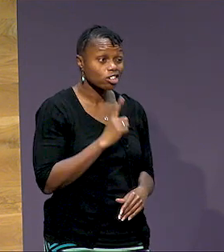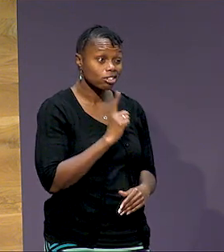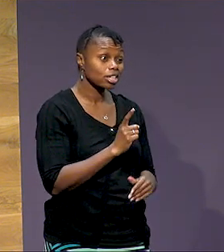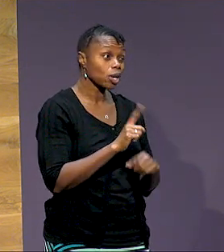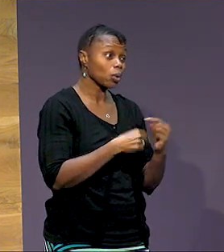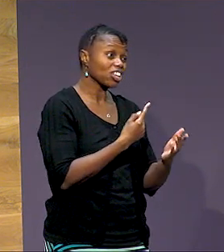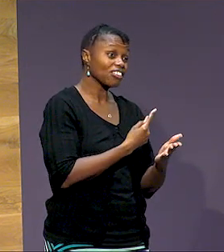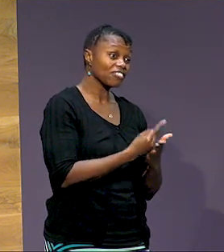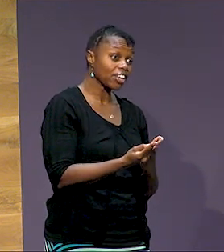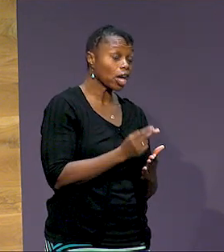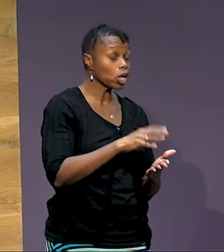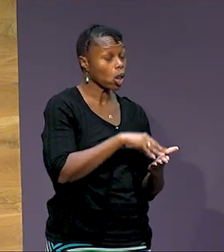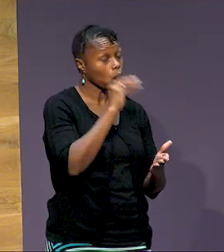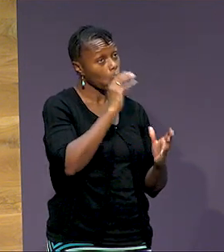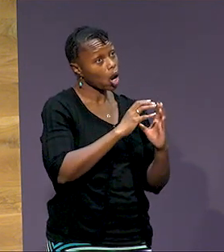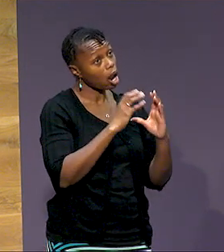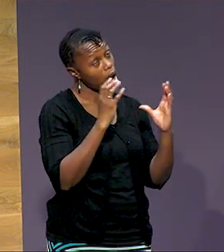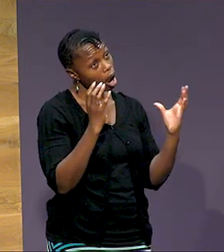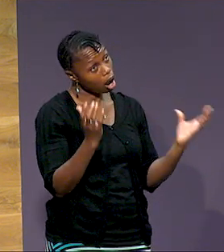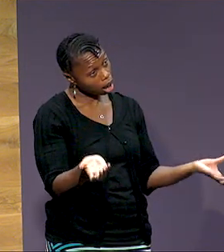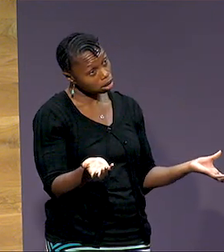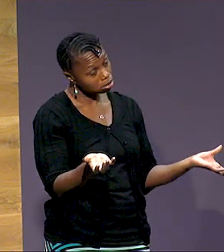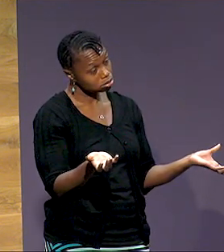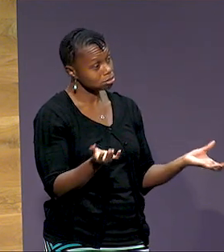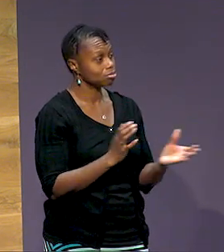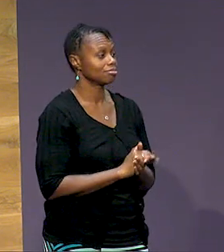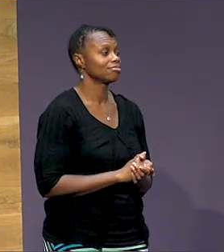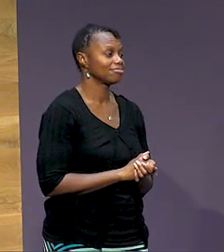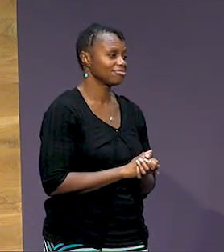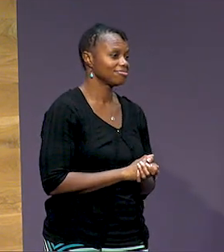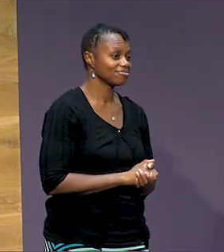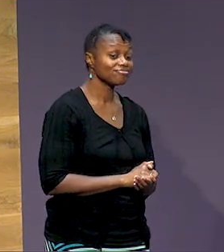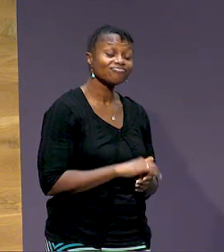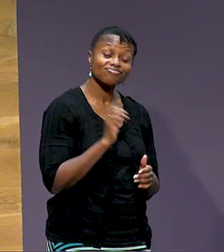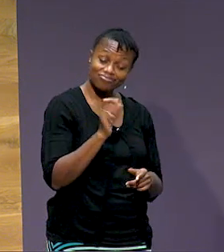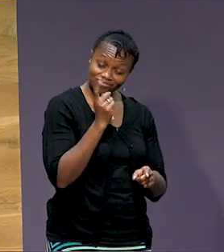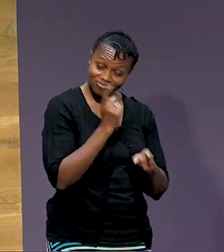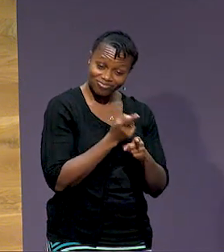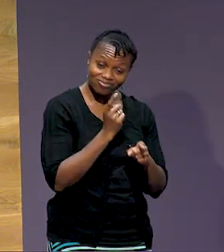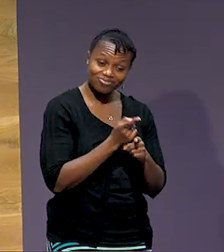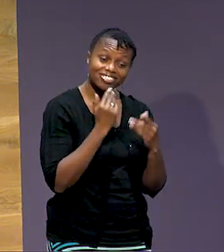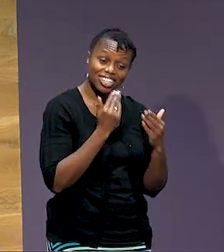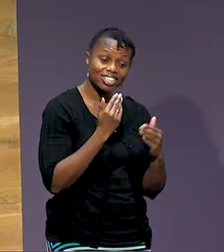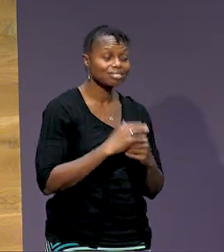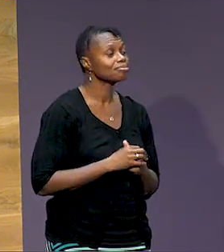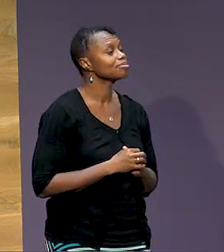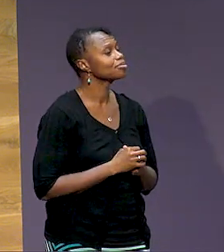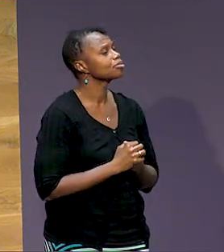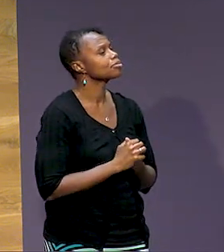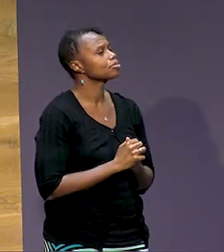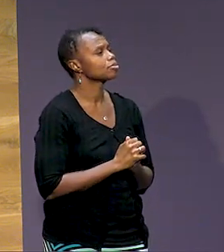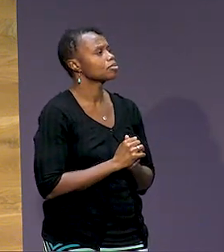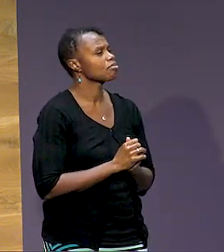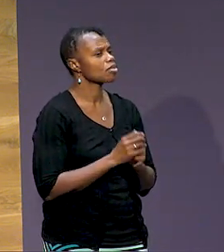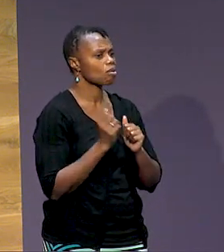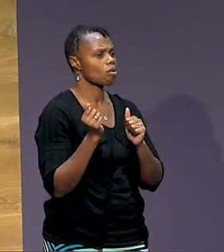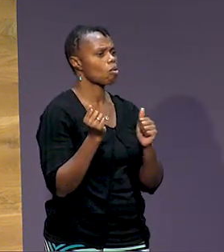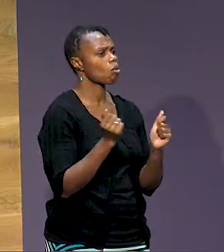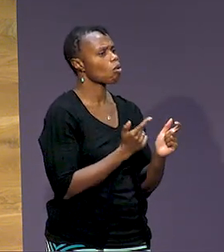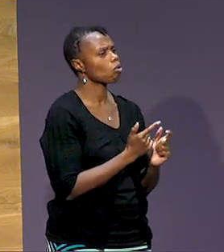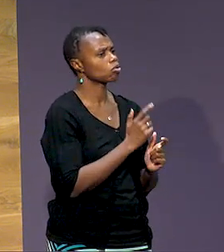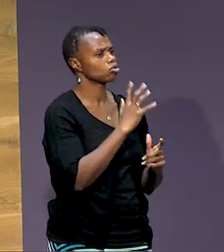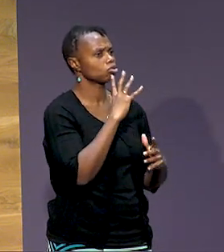teachers, I think, in the artistic endeavors. So true. Thank you. So y'all have talked a little